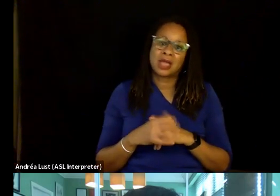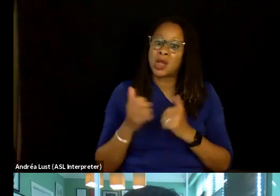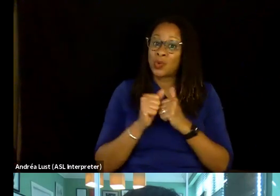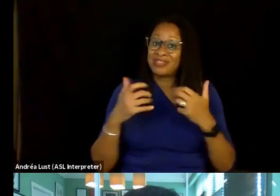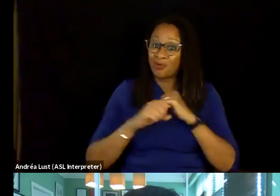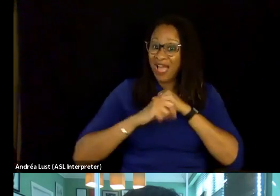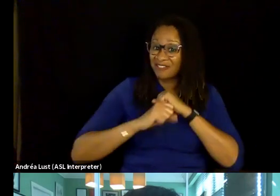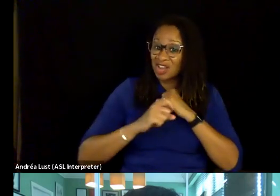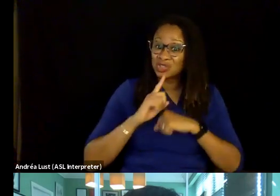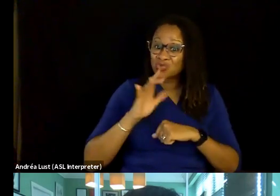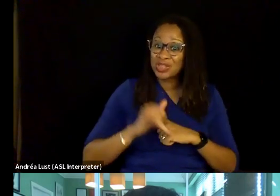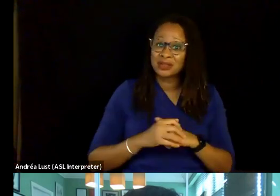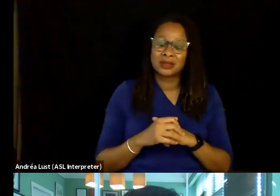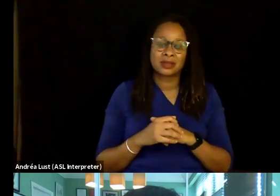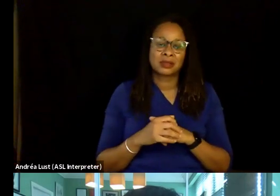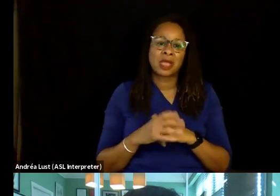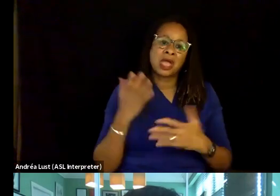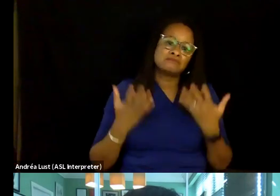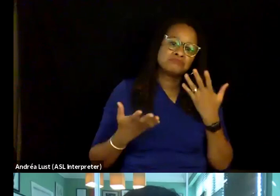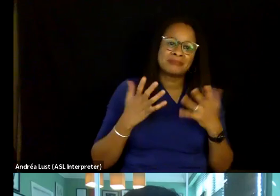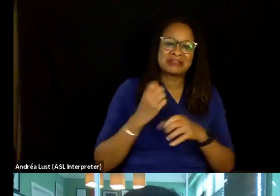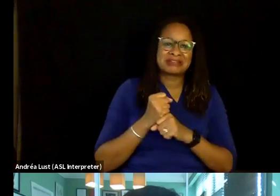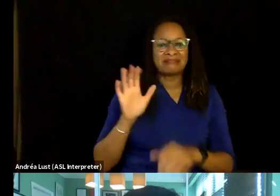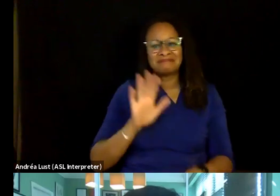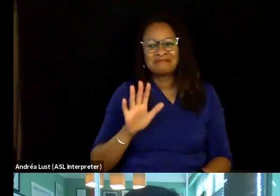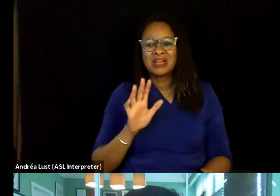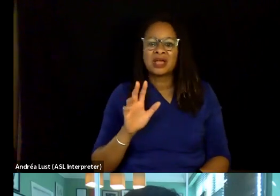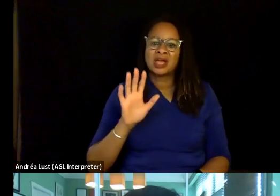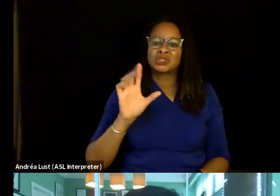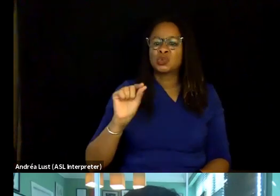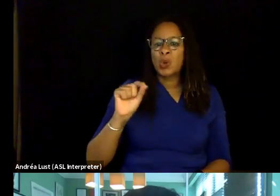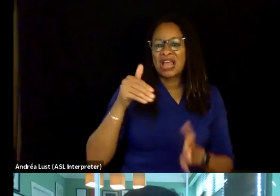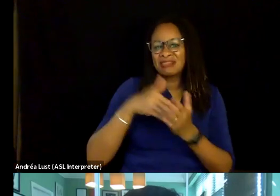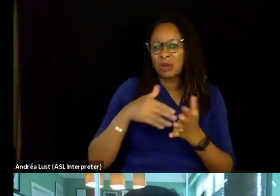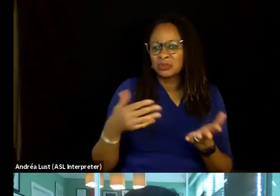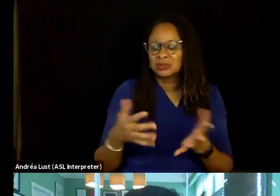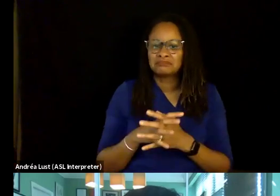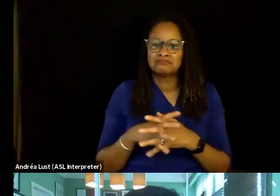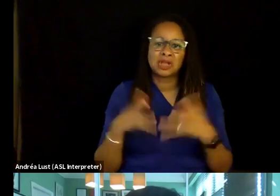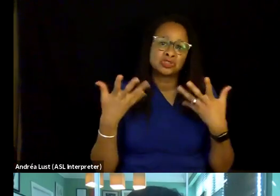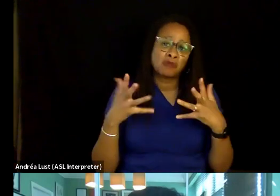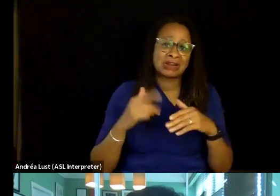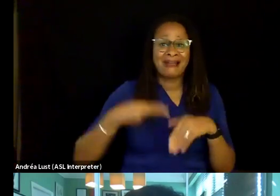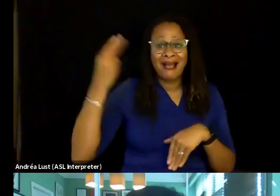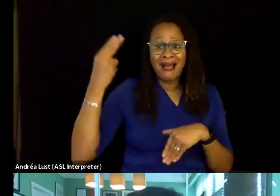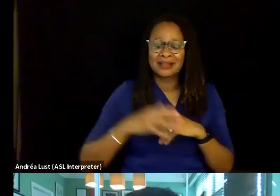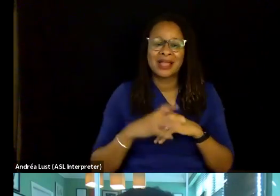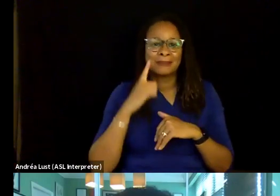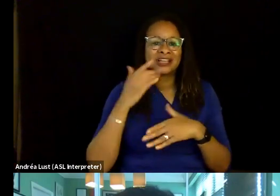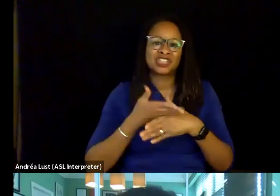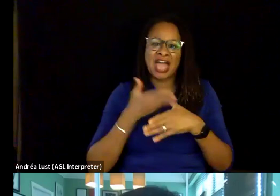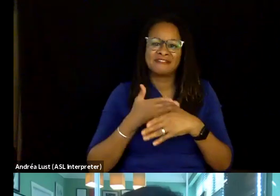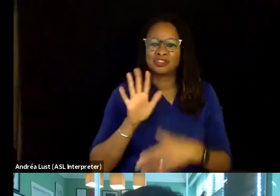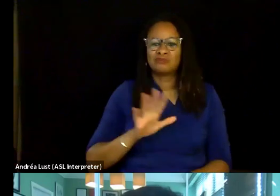advertising, really, you'll probably get an audience of like 20,000, which is already at high end, because usually our average is